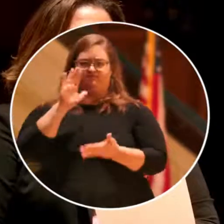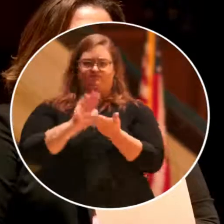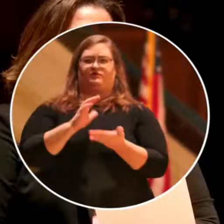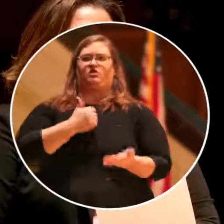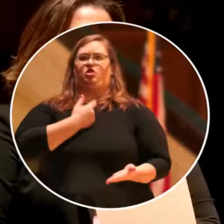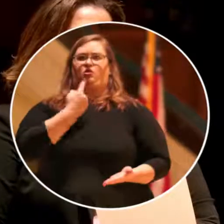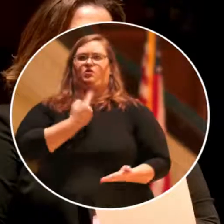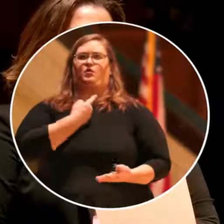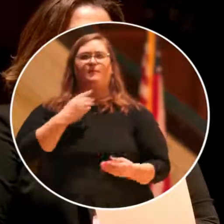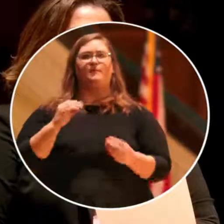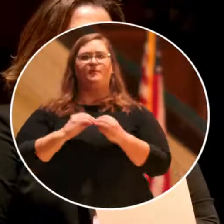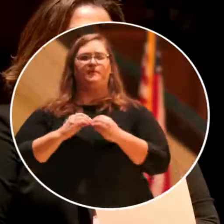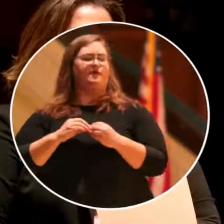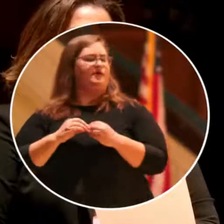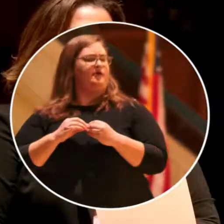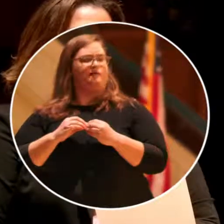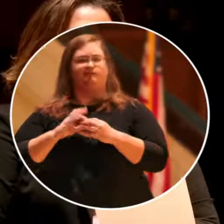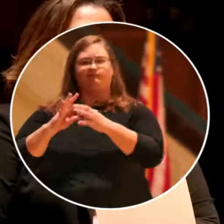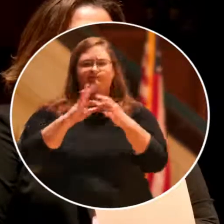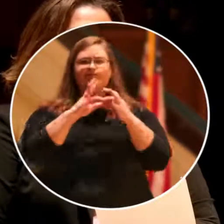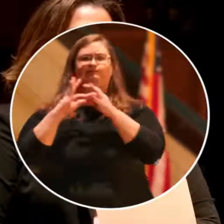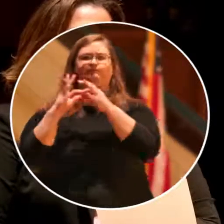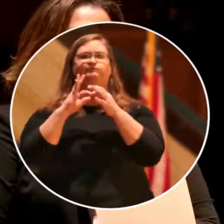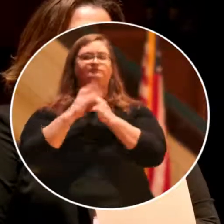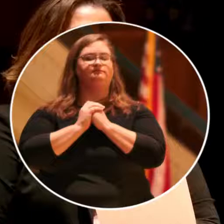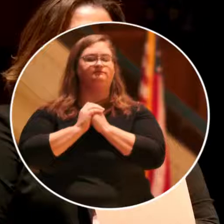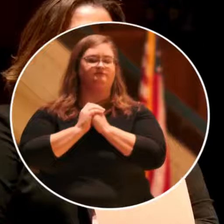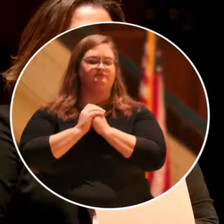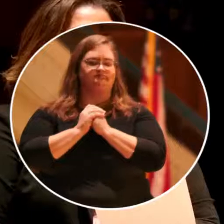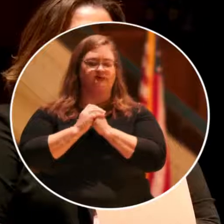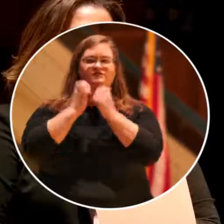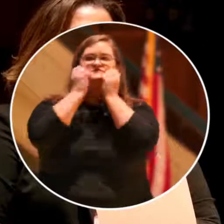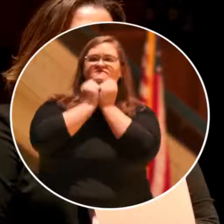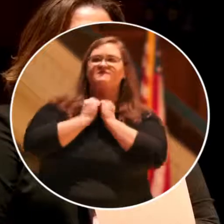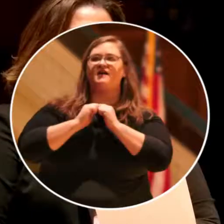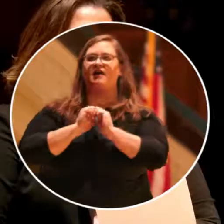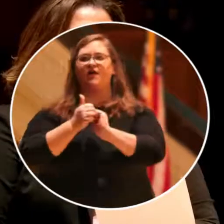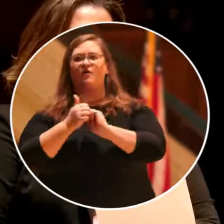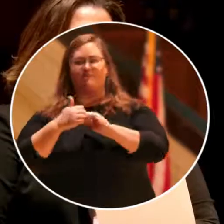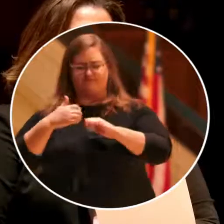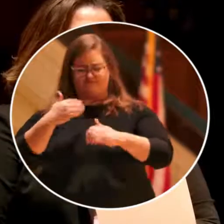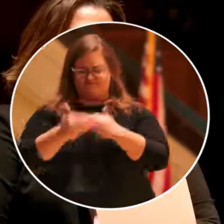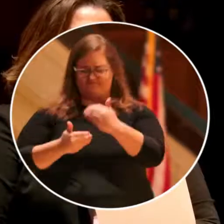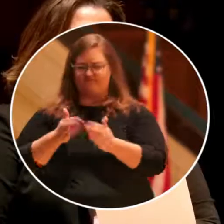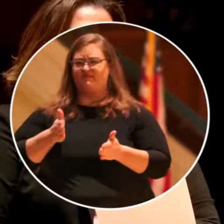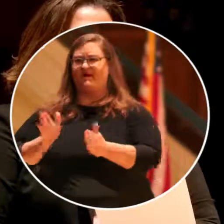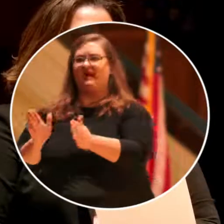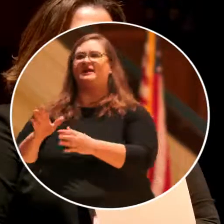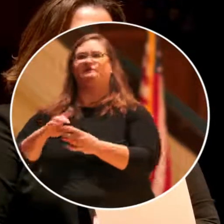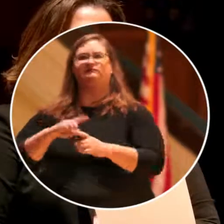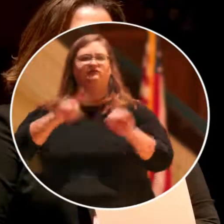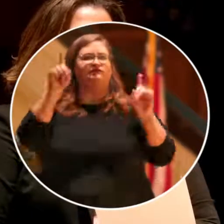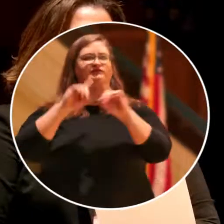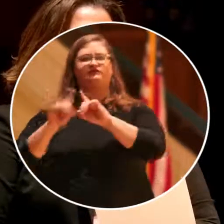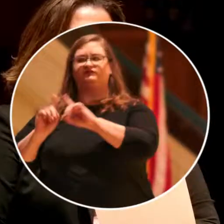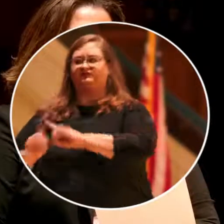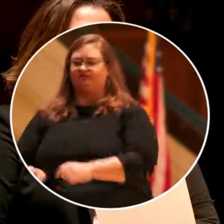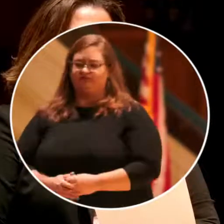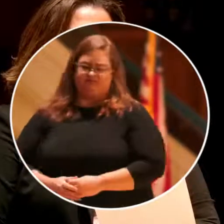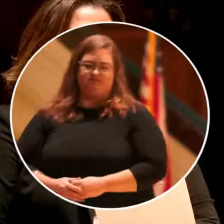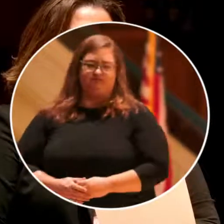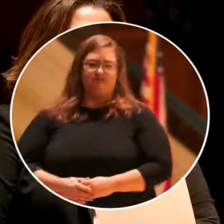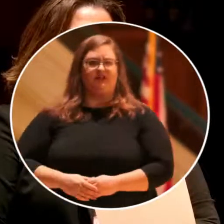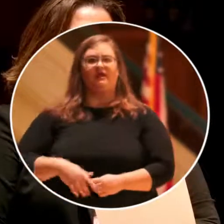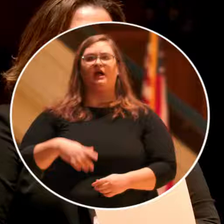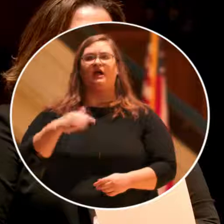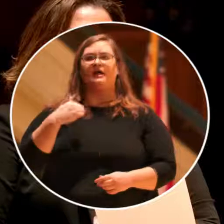revel in what unites us, to cherish how our paths are different, to celebrate that vulnerability is really the only